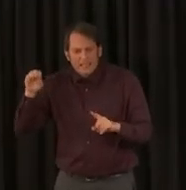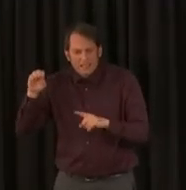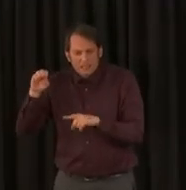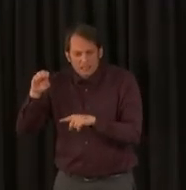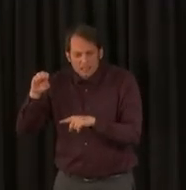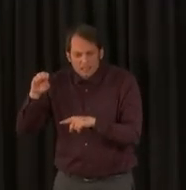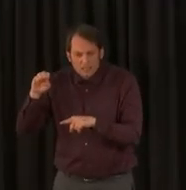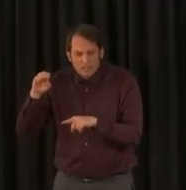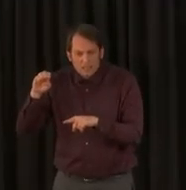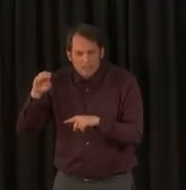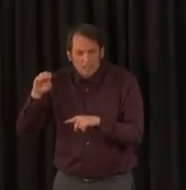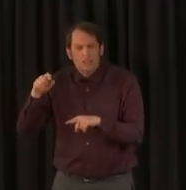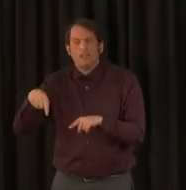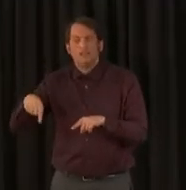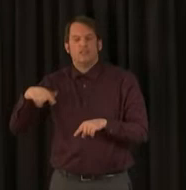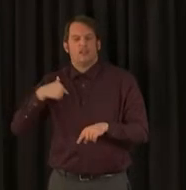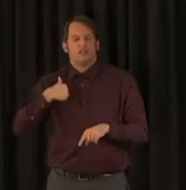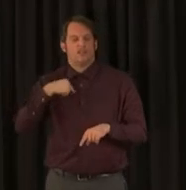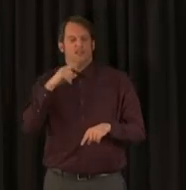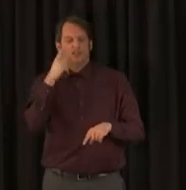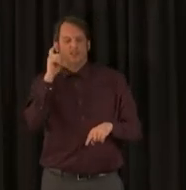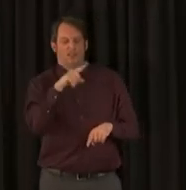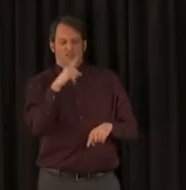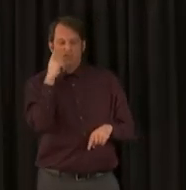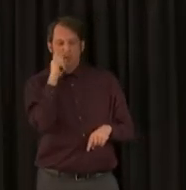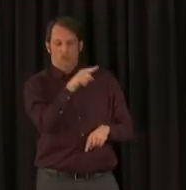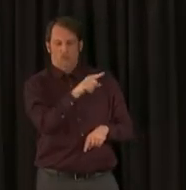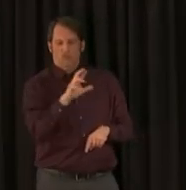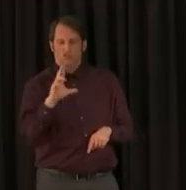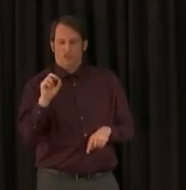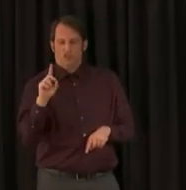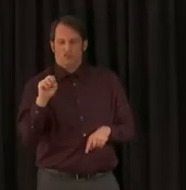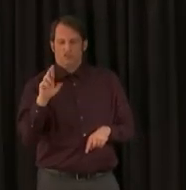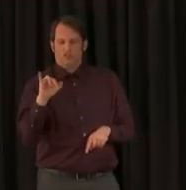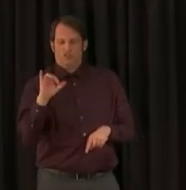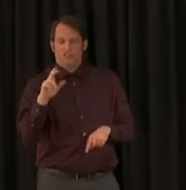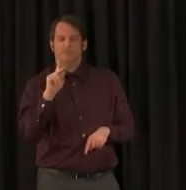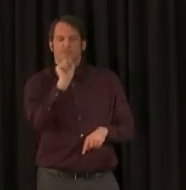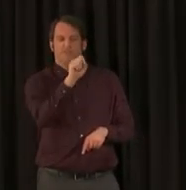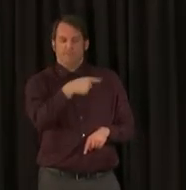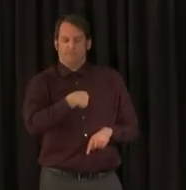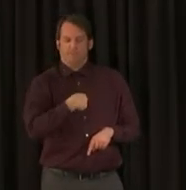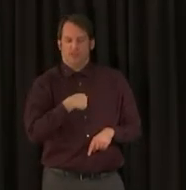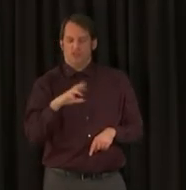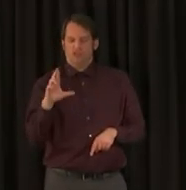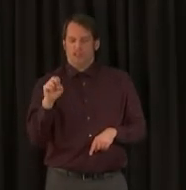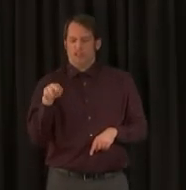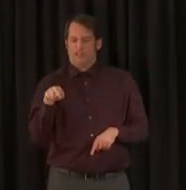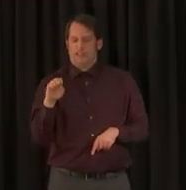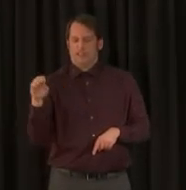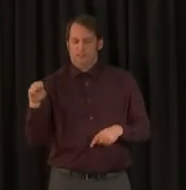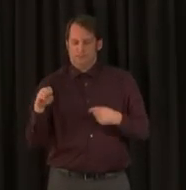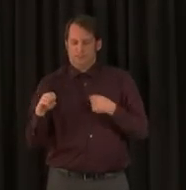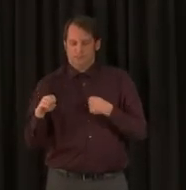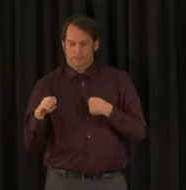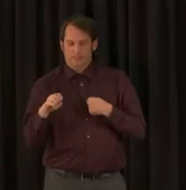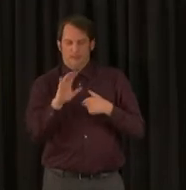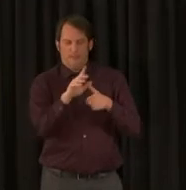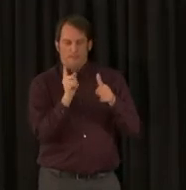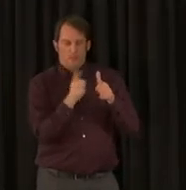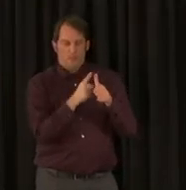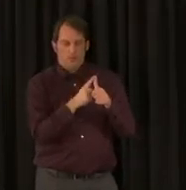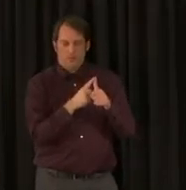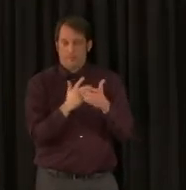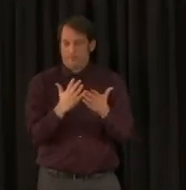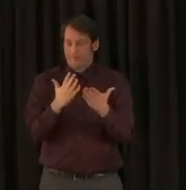question for you, Roderick. This is Renee. Can you all hear me okay? Yes, we can. Yes. All right, perfect. First off, thank you to